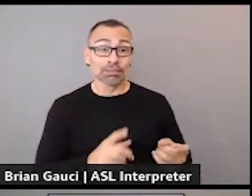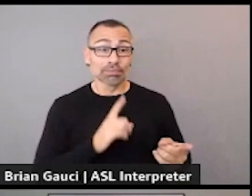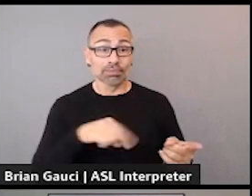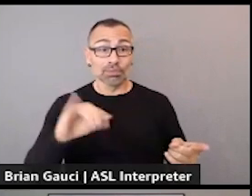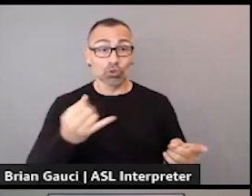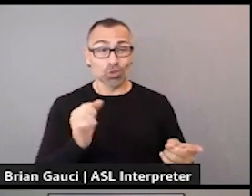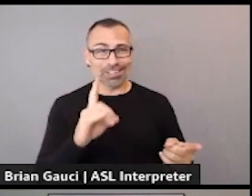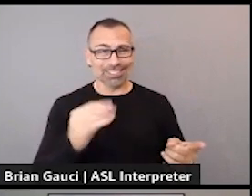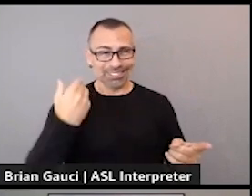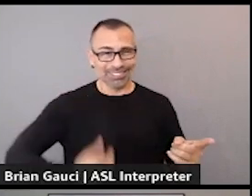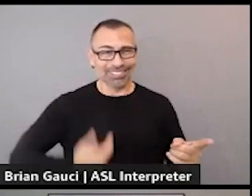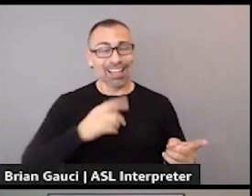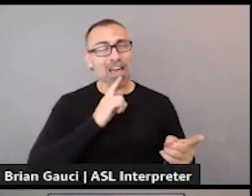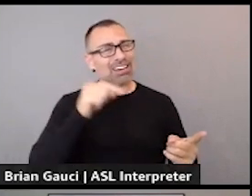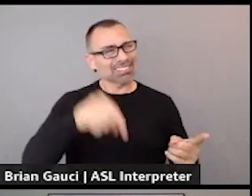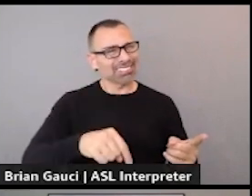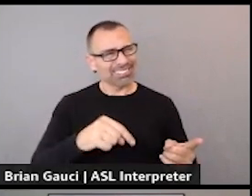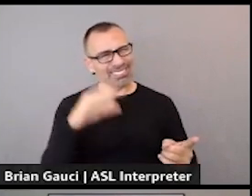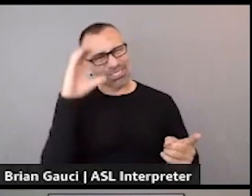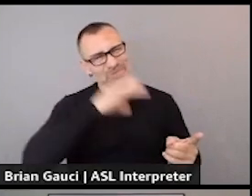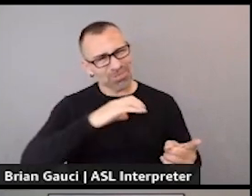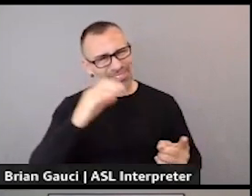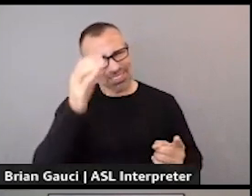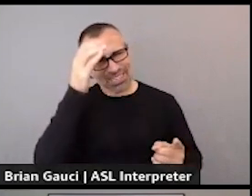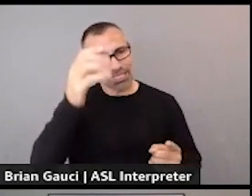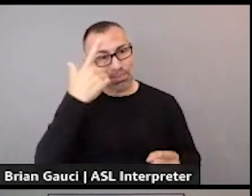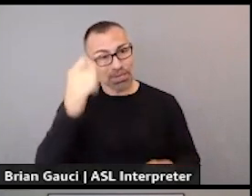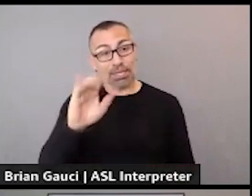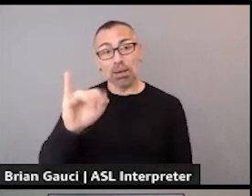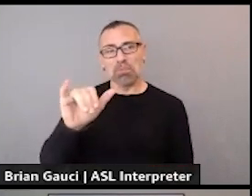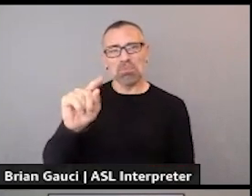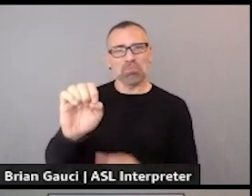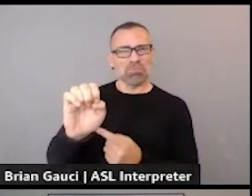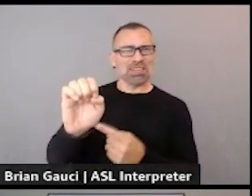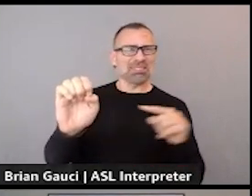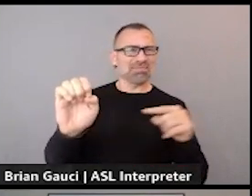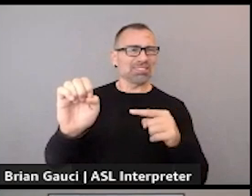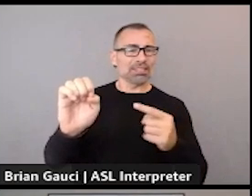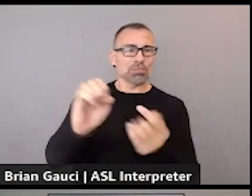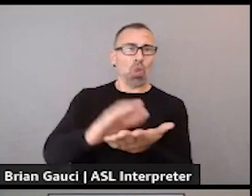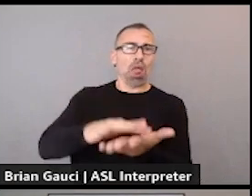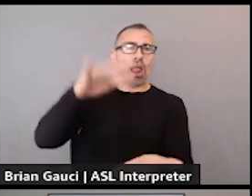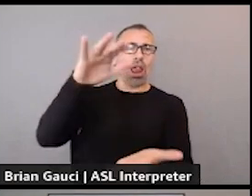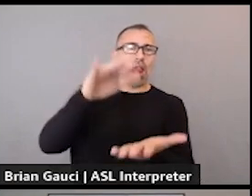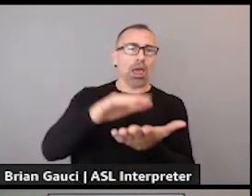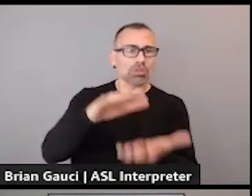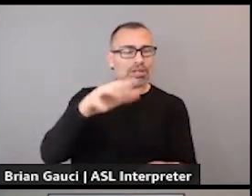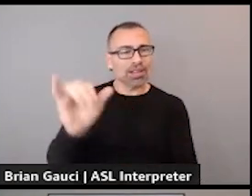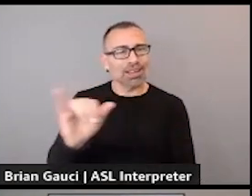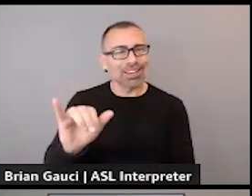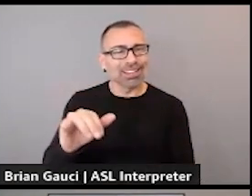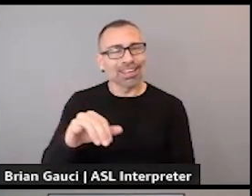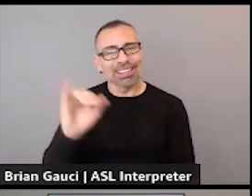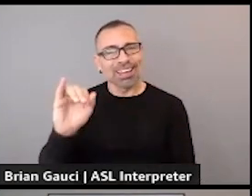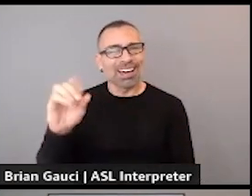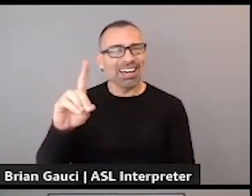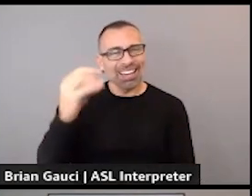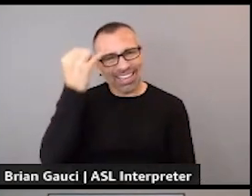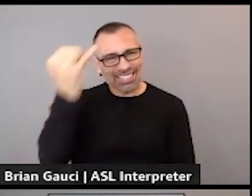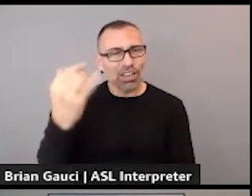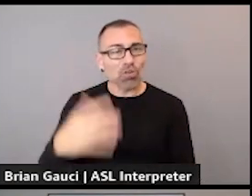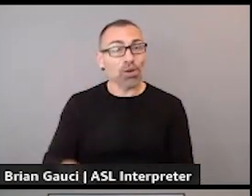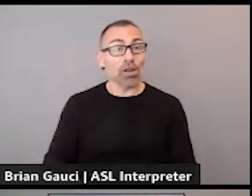of GPUs, but then if you use that analogy, you're like, well, people have gaming laptops, right? So maybe people will eventually have a